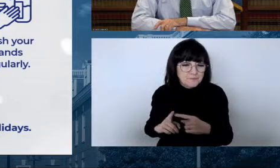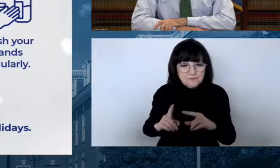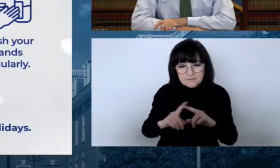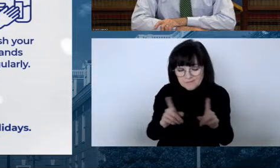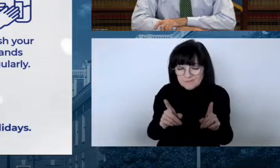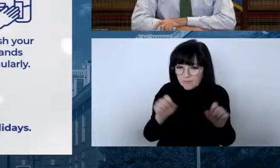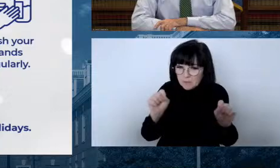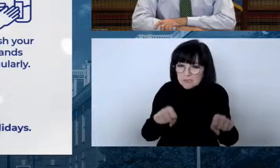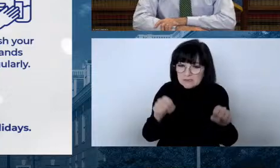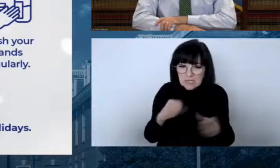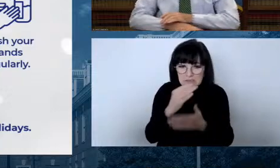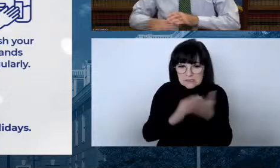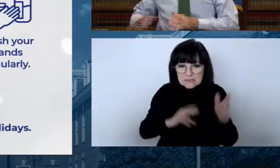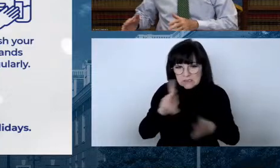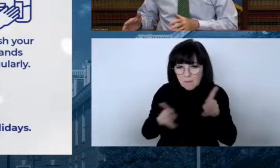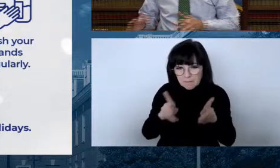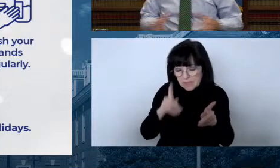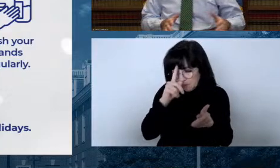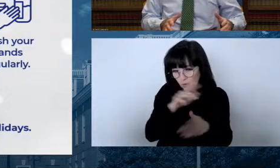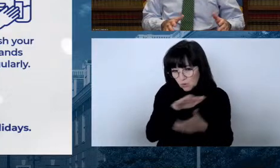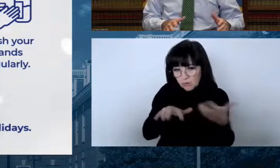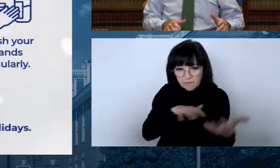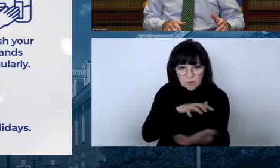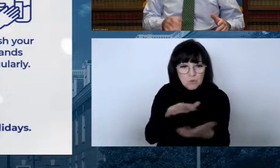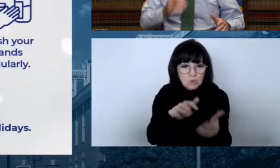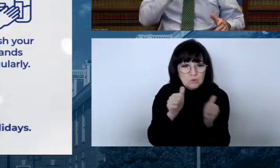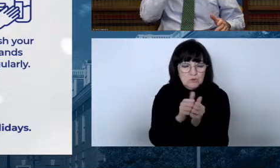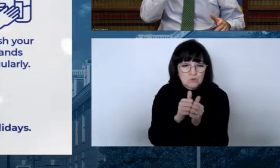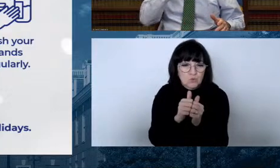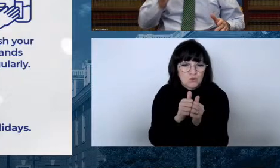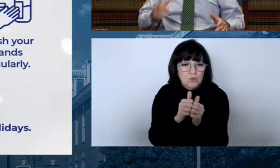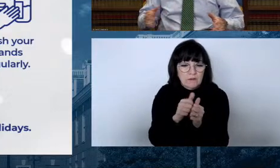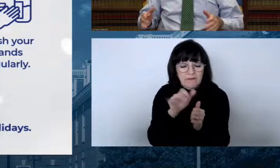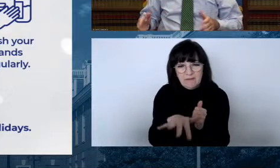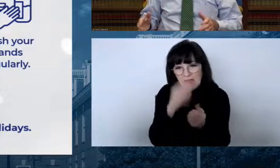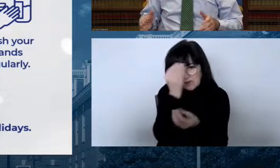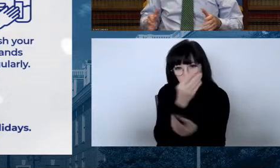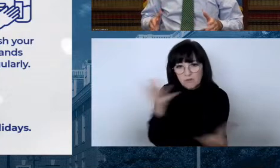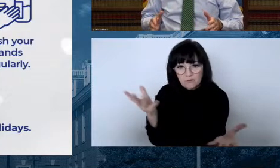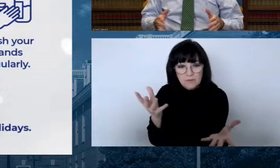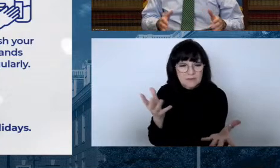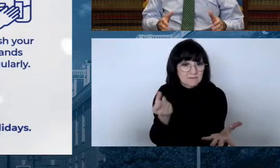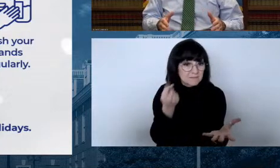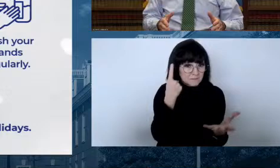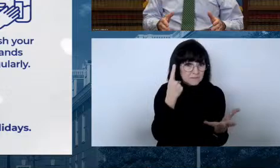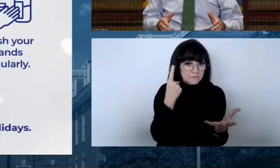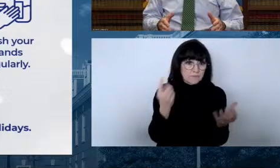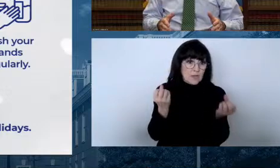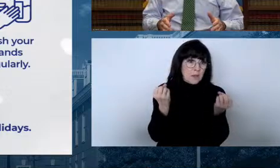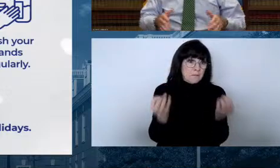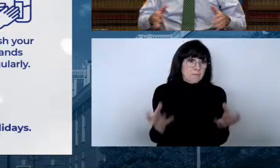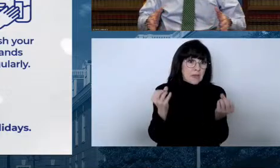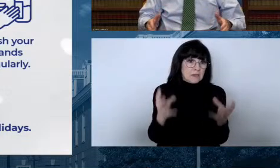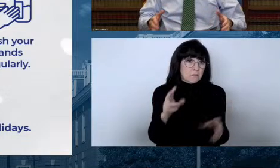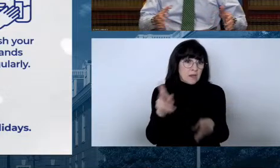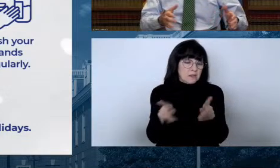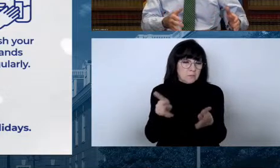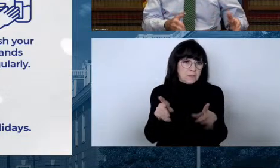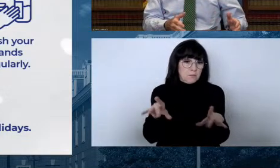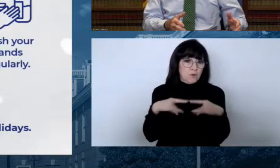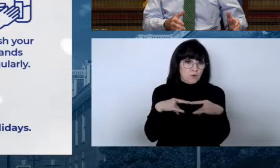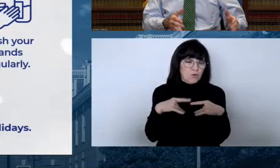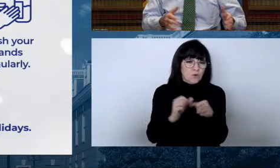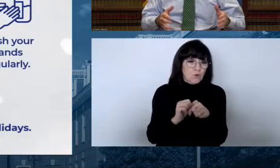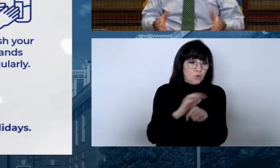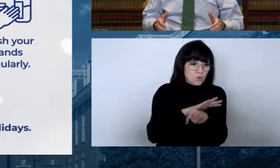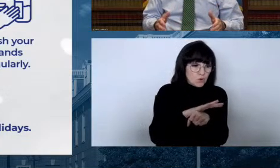bit confusing. When you have so many positive cases, our team that does the contact tracing, that reaches out and finds out